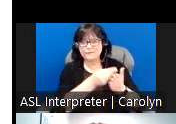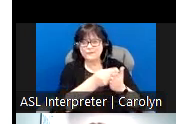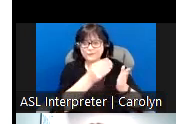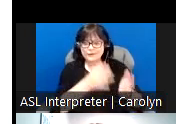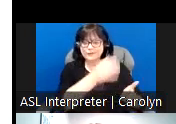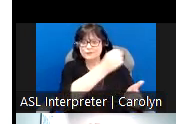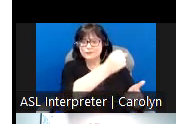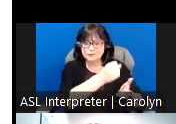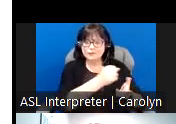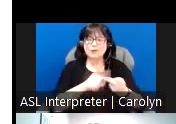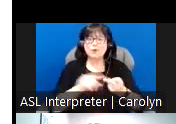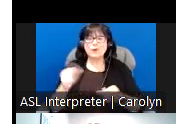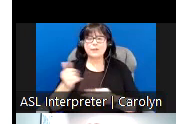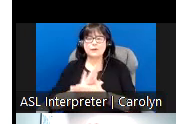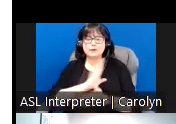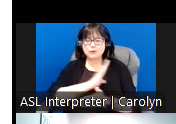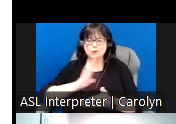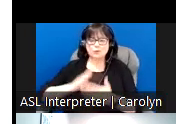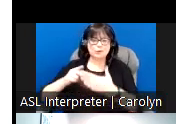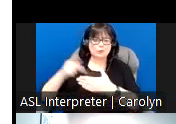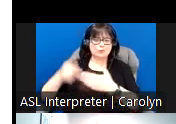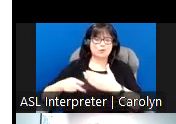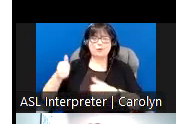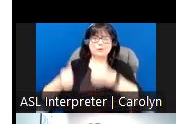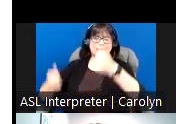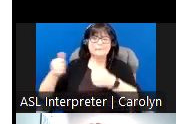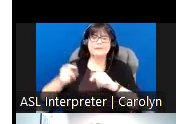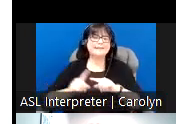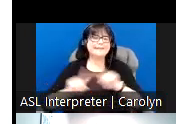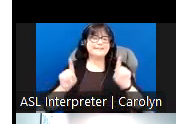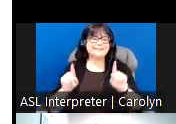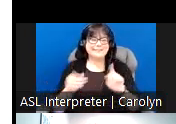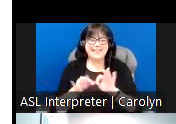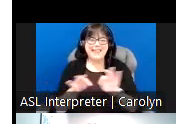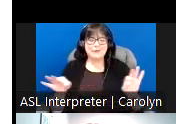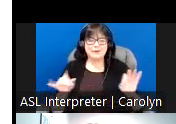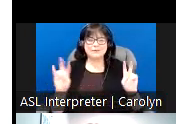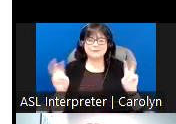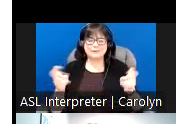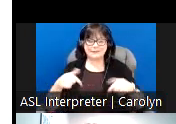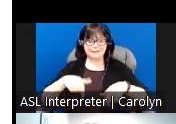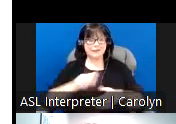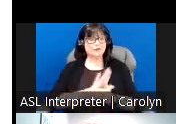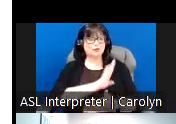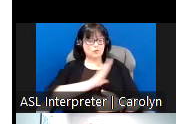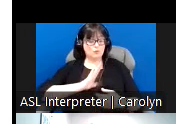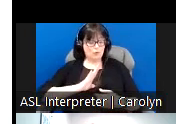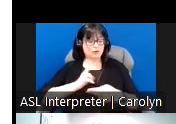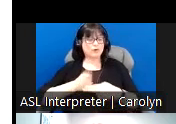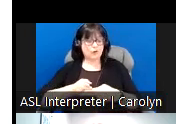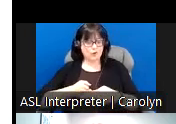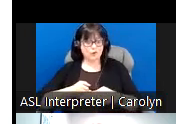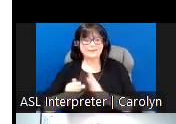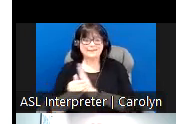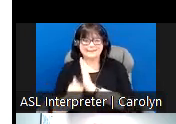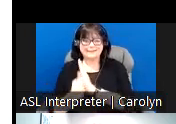in a different language. So if school board program, we speak in the language of skills. So when we start using the word tasks, it's hard for